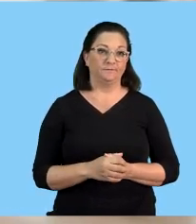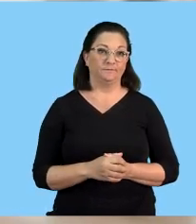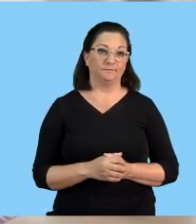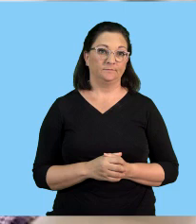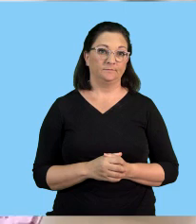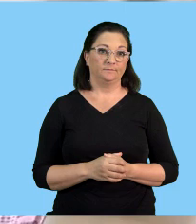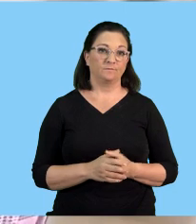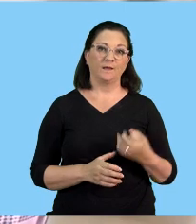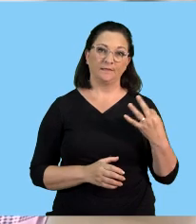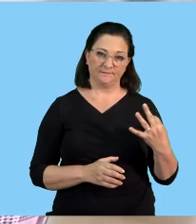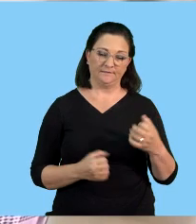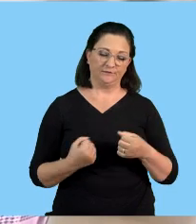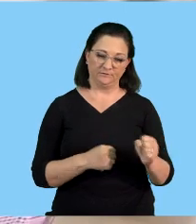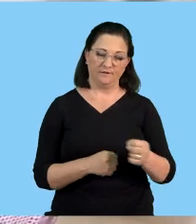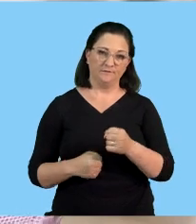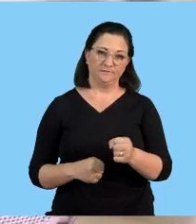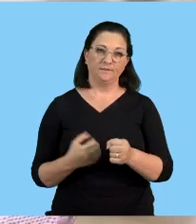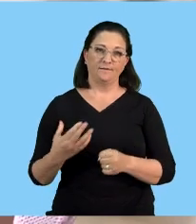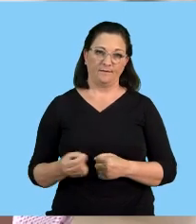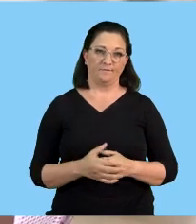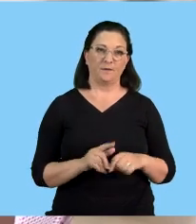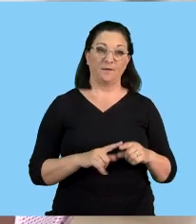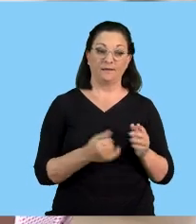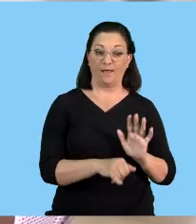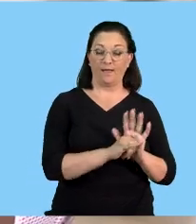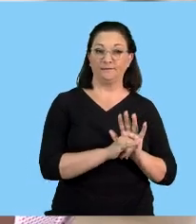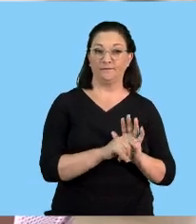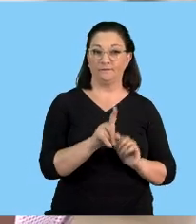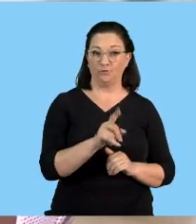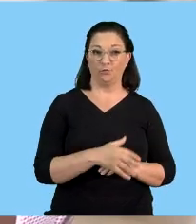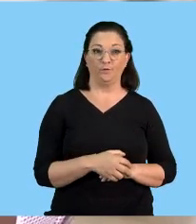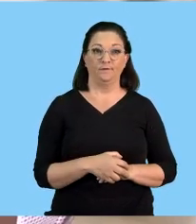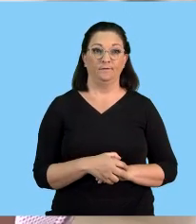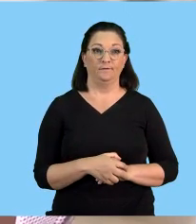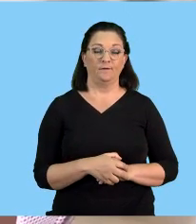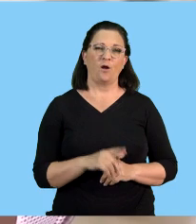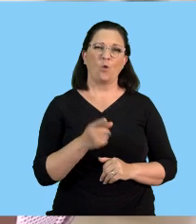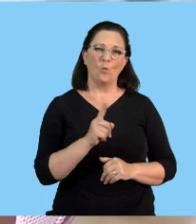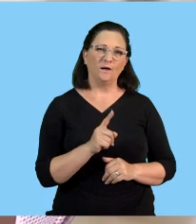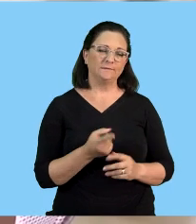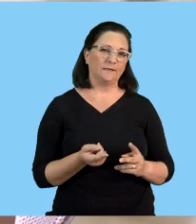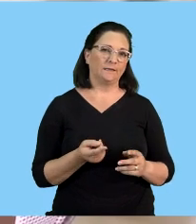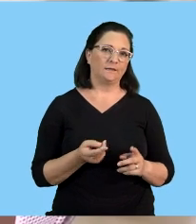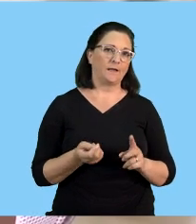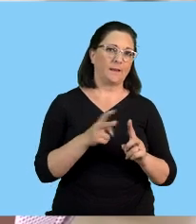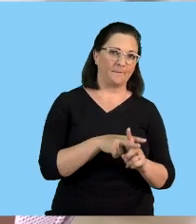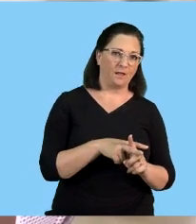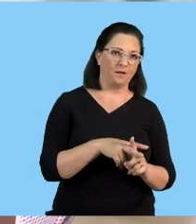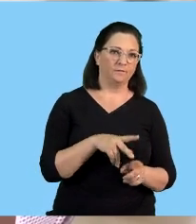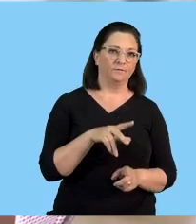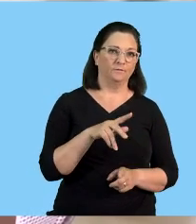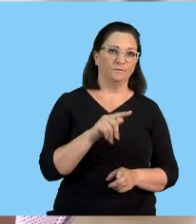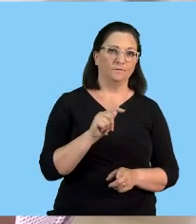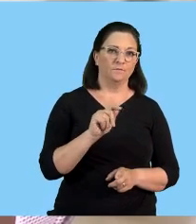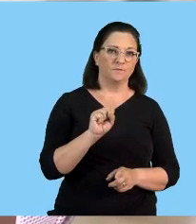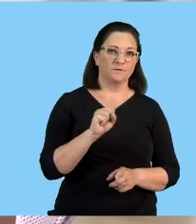has got three types of strategy. So here you just have to identify the type that is identified or applied by